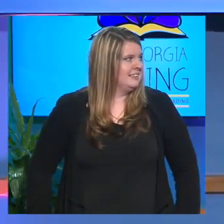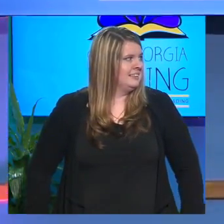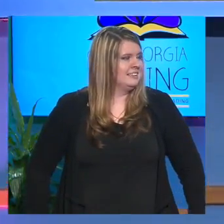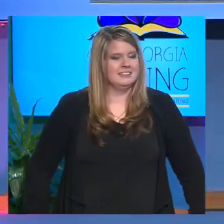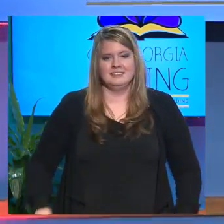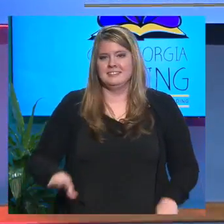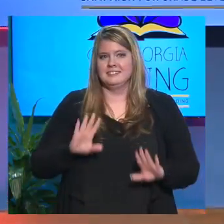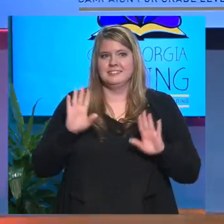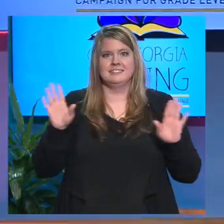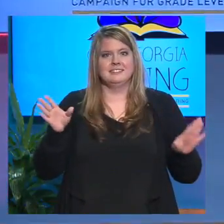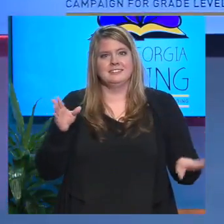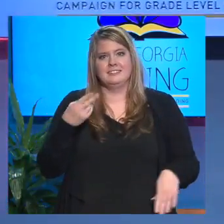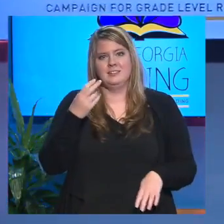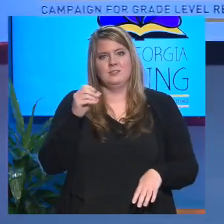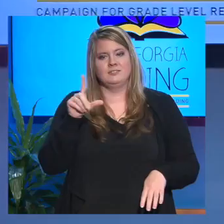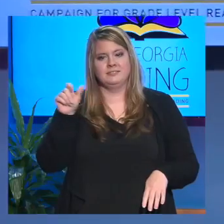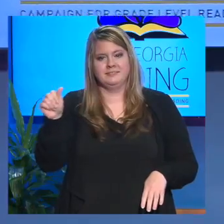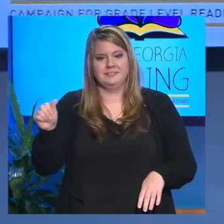Hola.